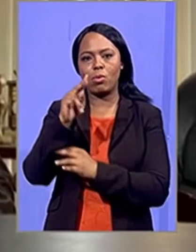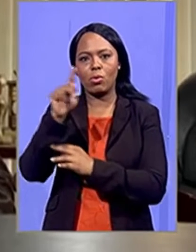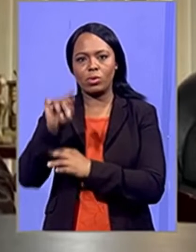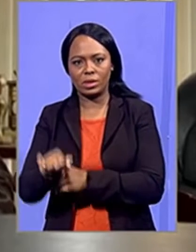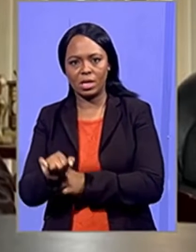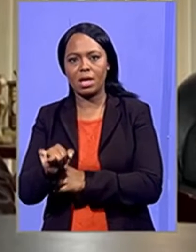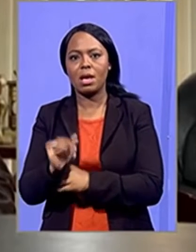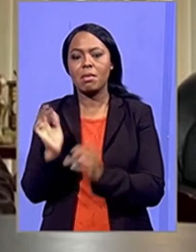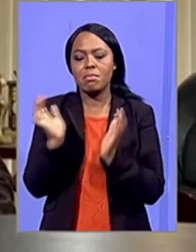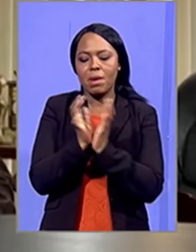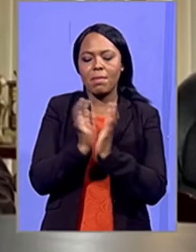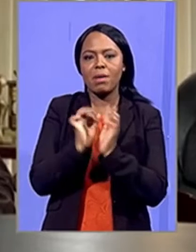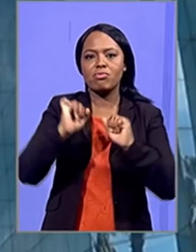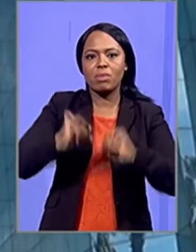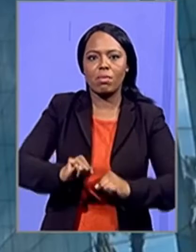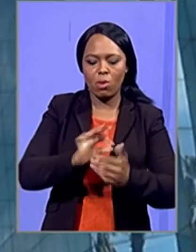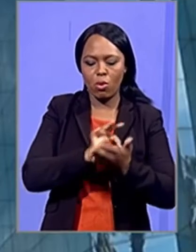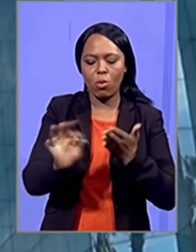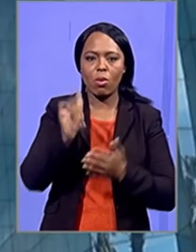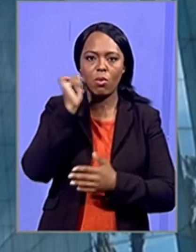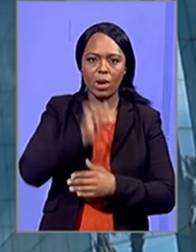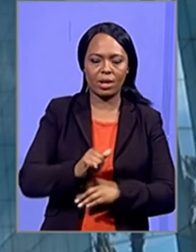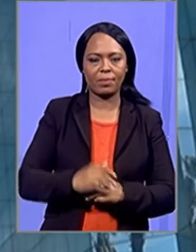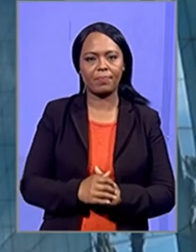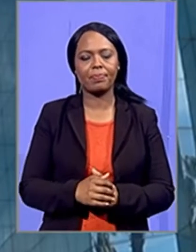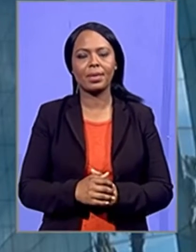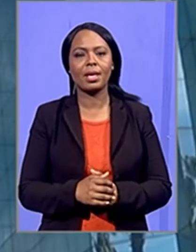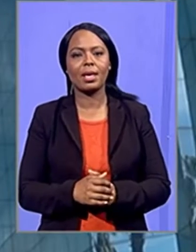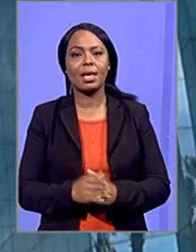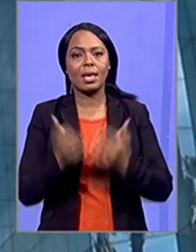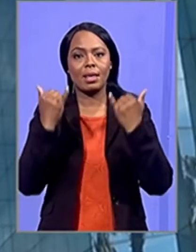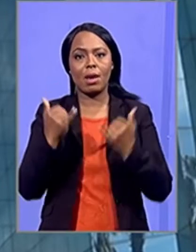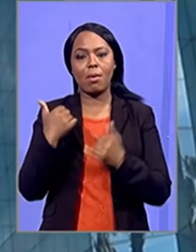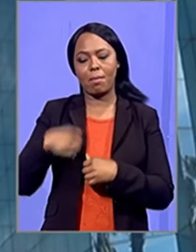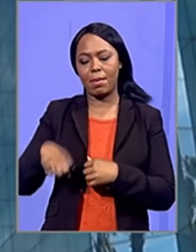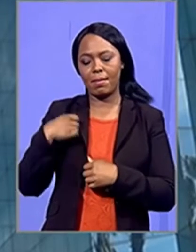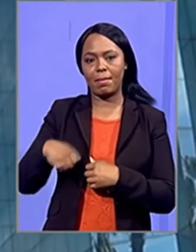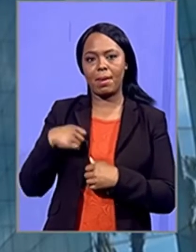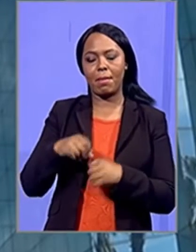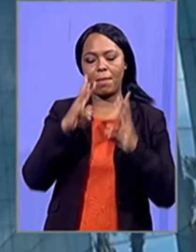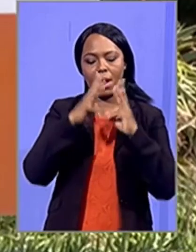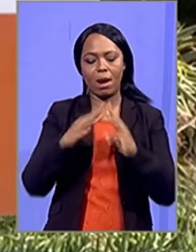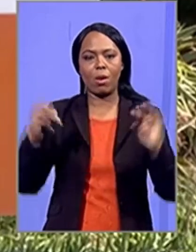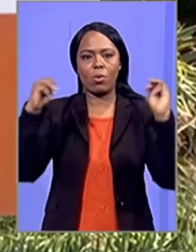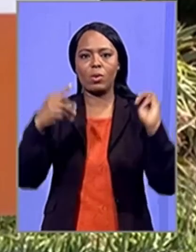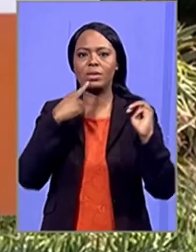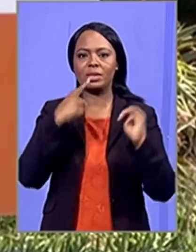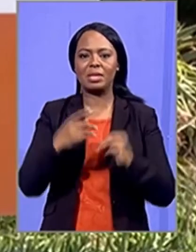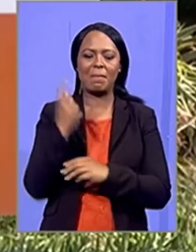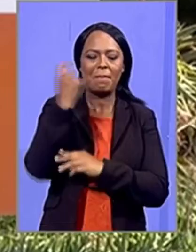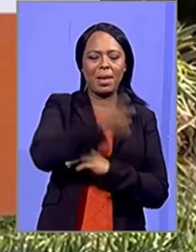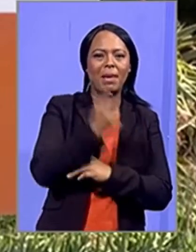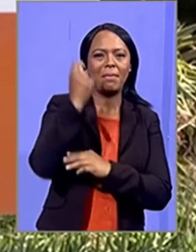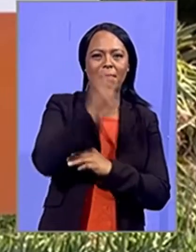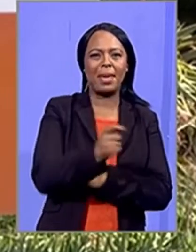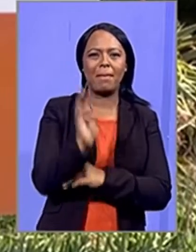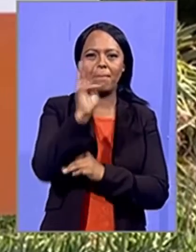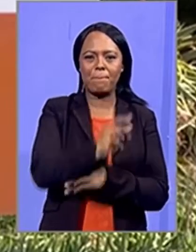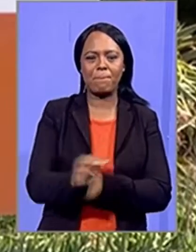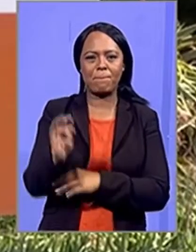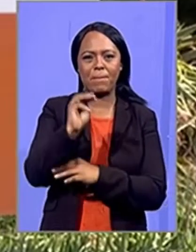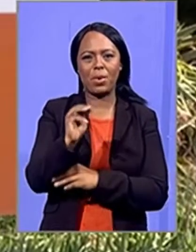la ho tekena dumelano eno. Masepala o mogolo wa Mangaung o pega molato wa go sa kgone go duela sekoloto sa dimilione